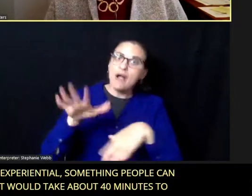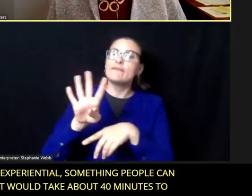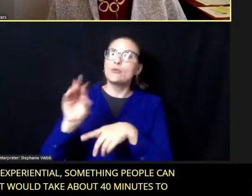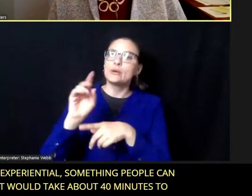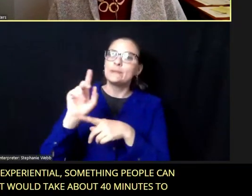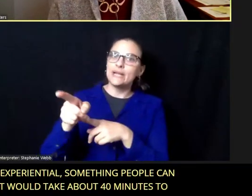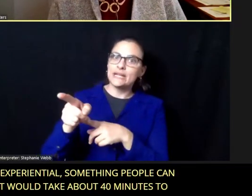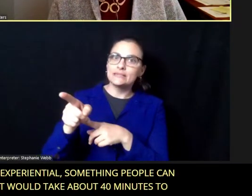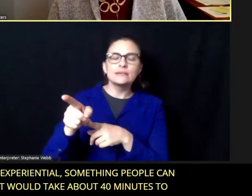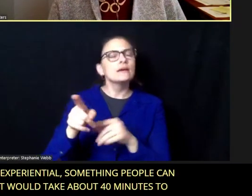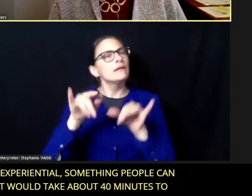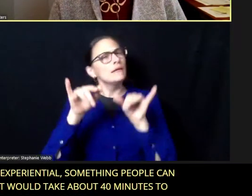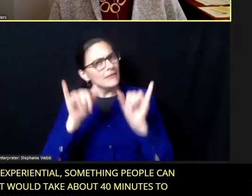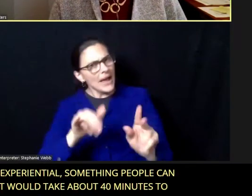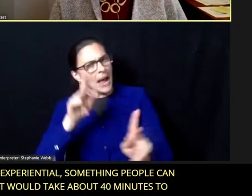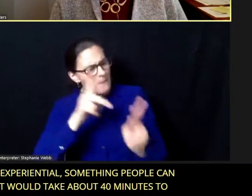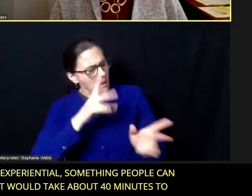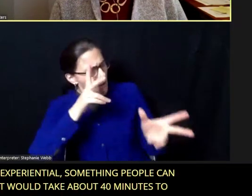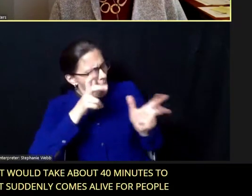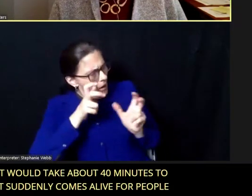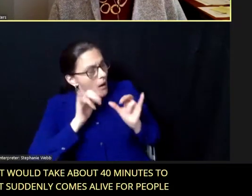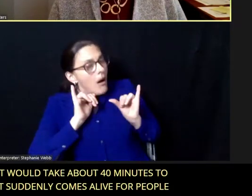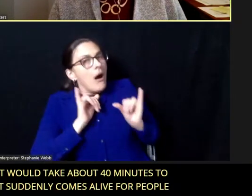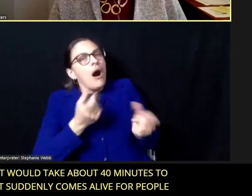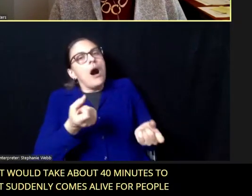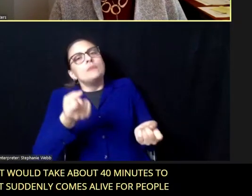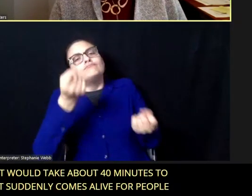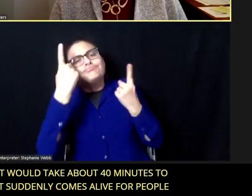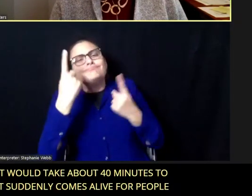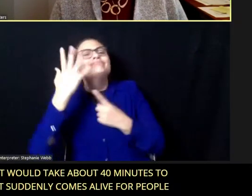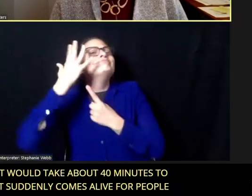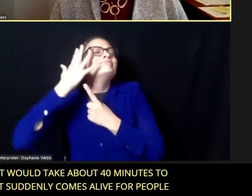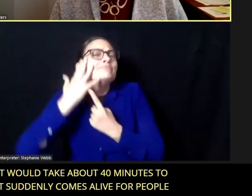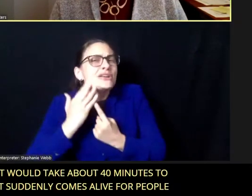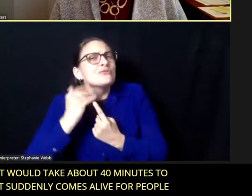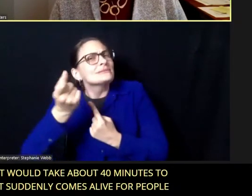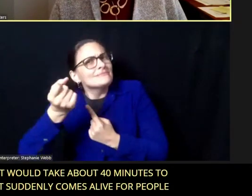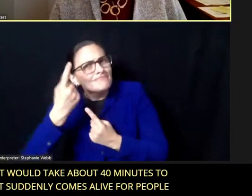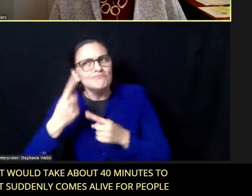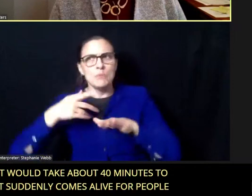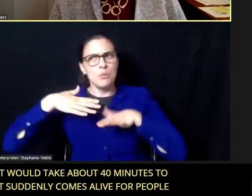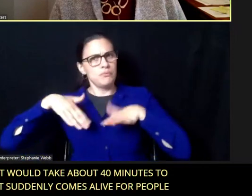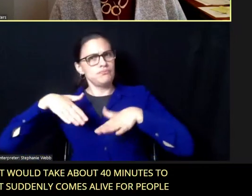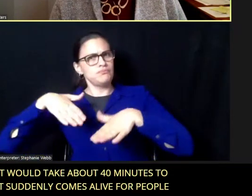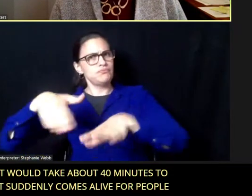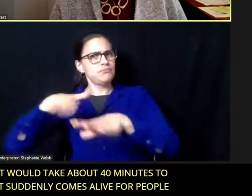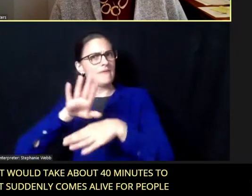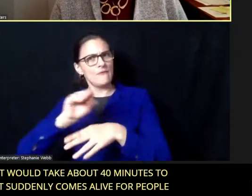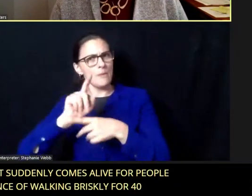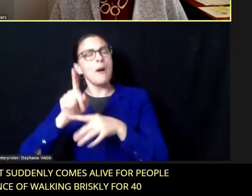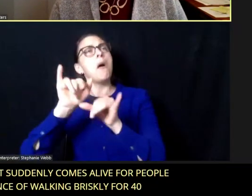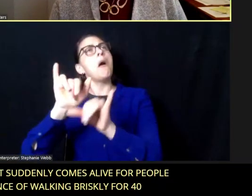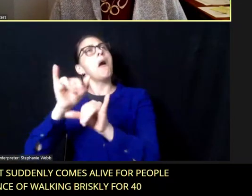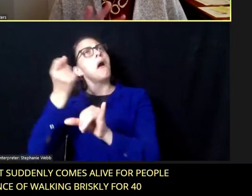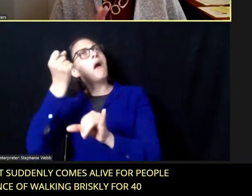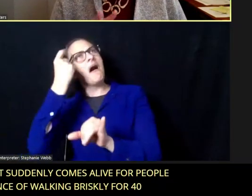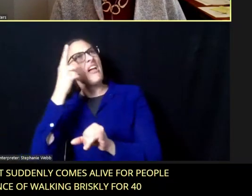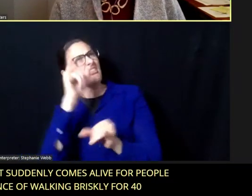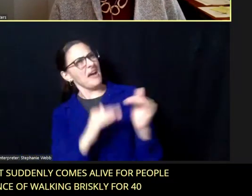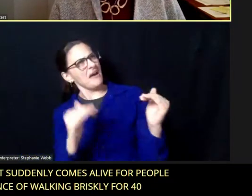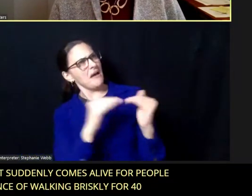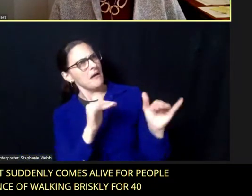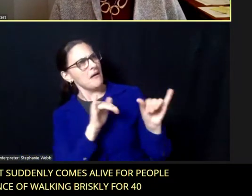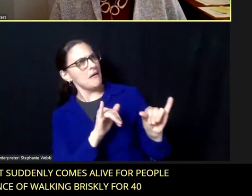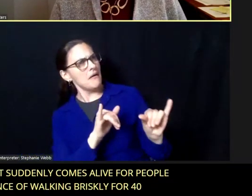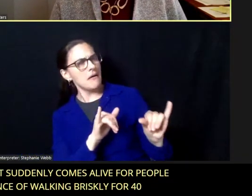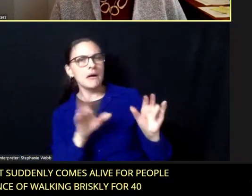what that experience of walking briskly for 40 minutes might be. And I think there's actually an example that came up with one of the consumers that kind of fits